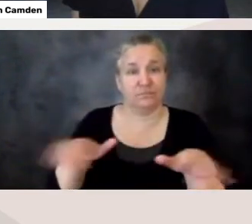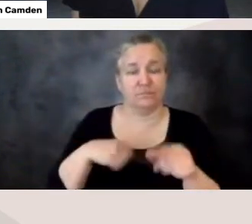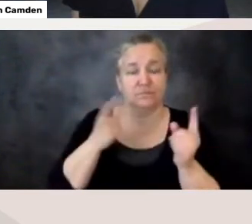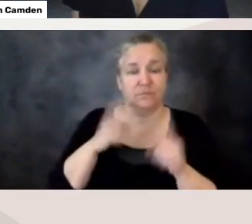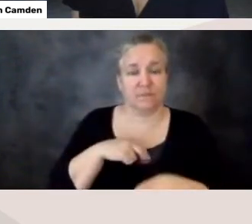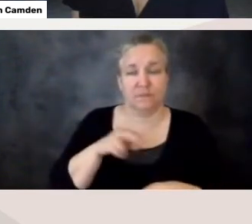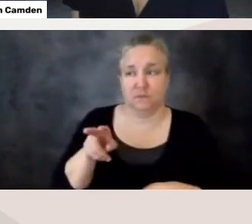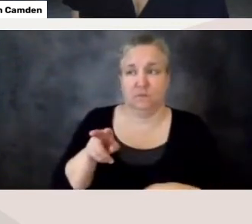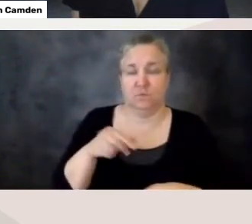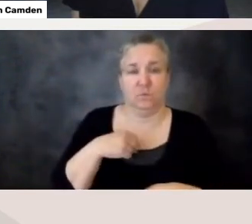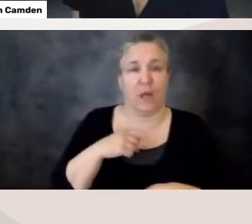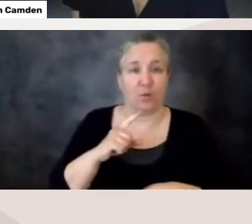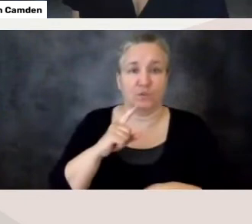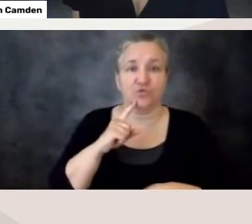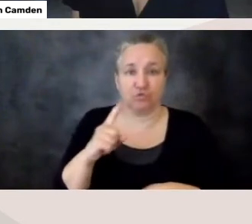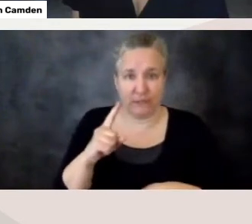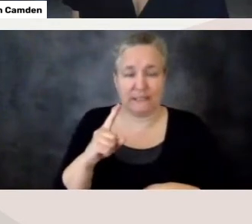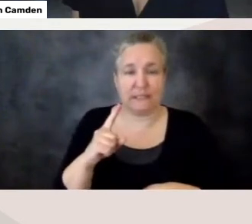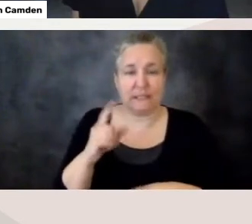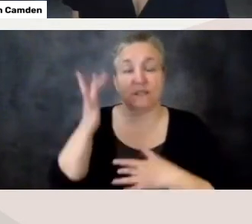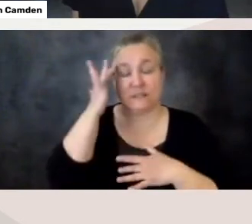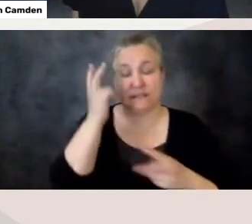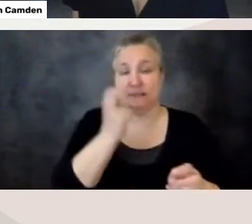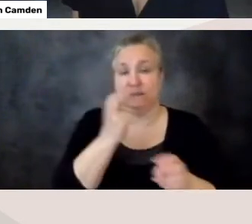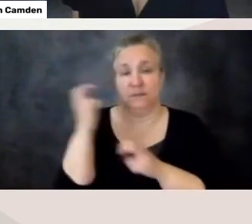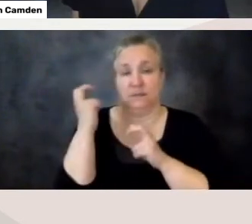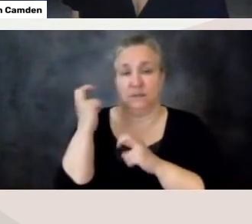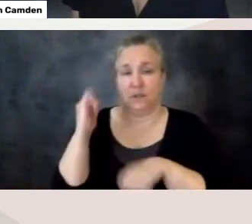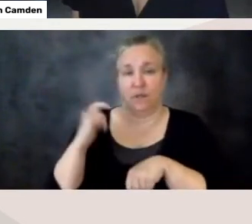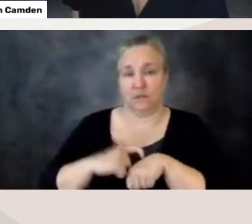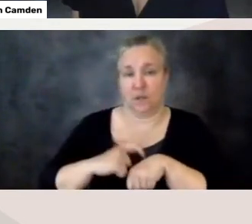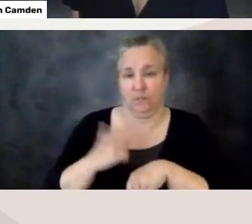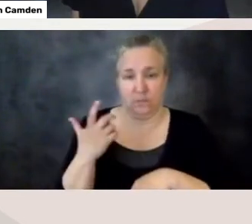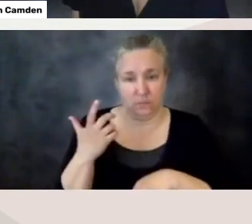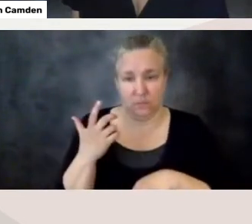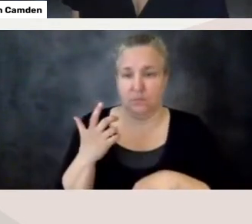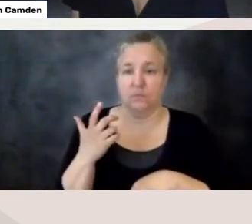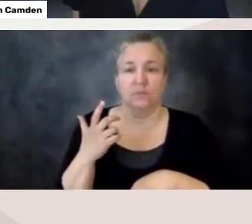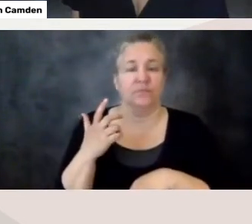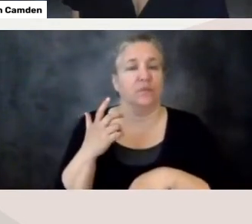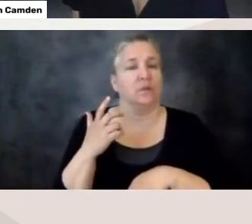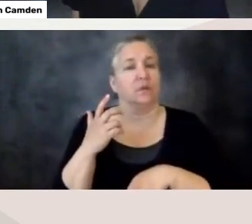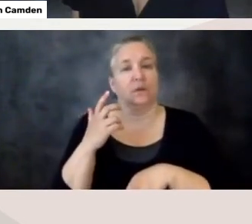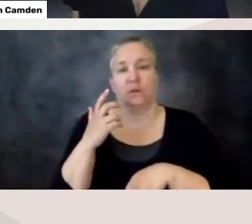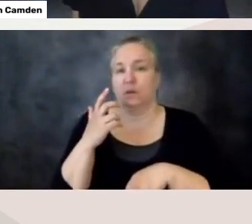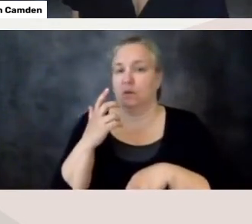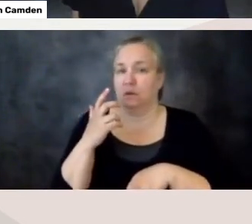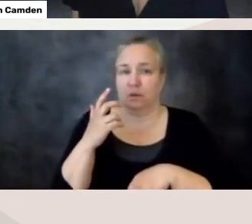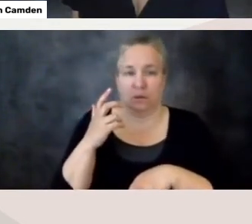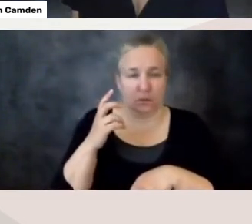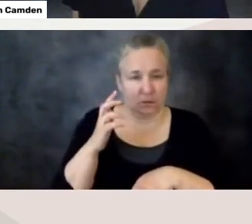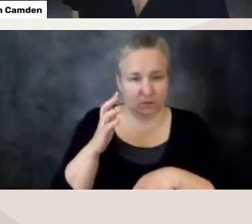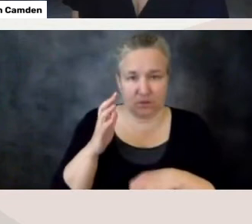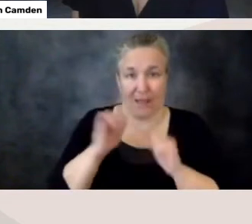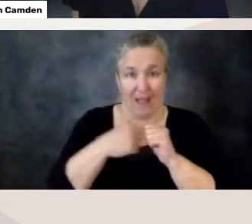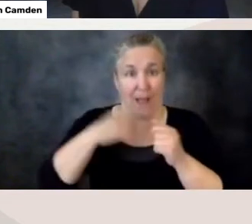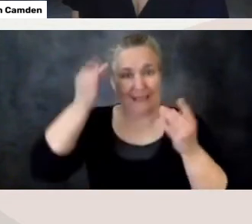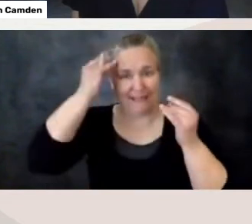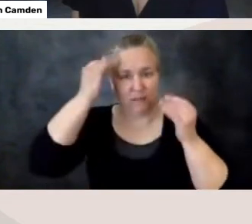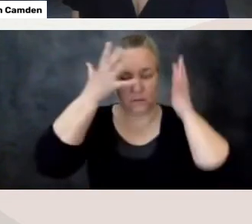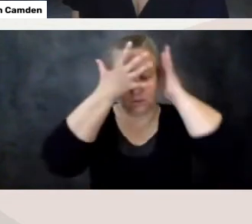really, really like deadly sick, guys. So it has like really shifted my paradigm of thinking.